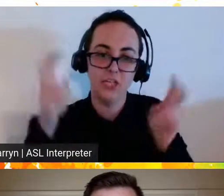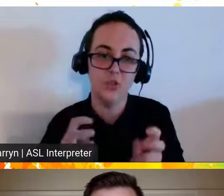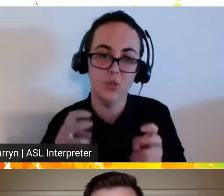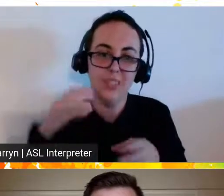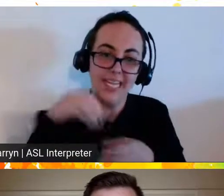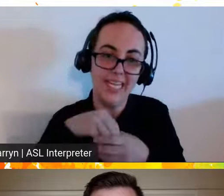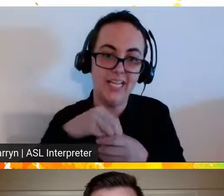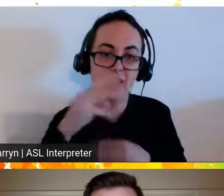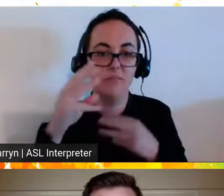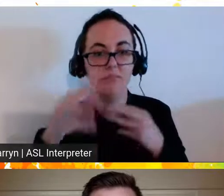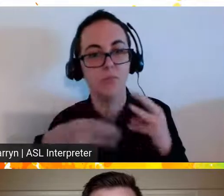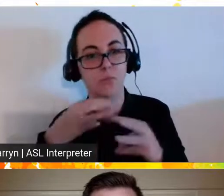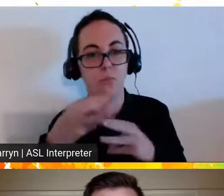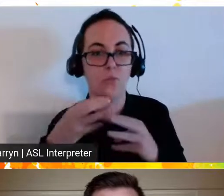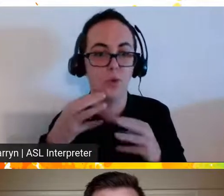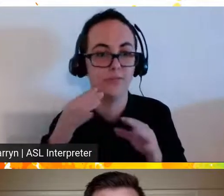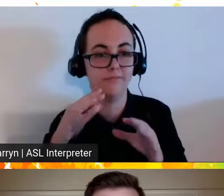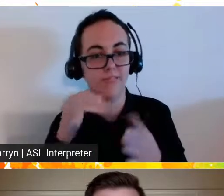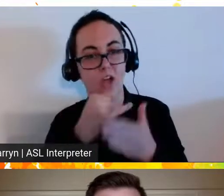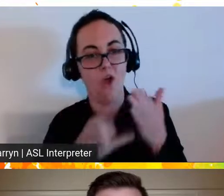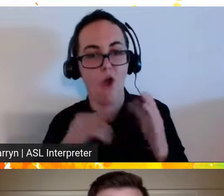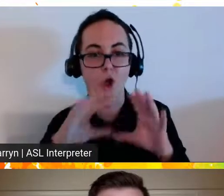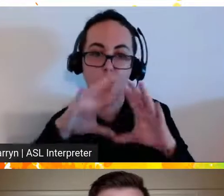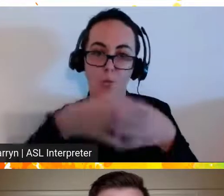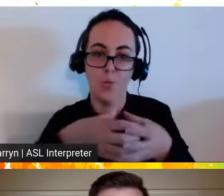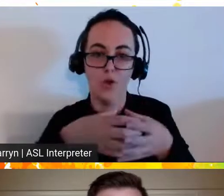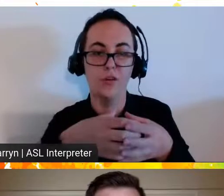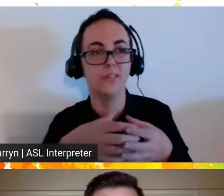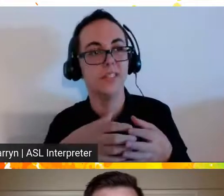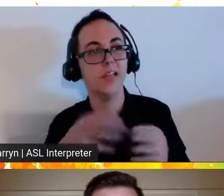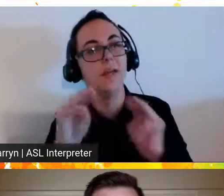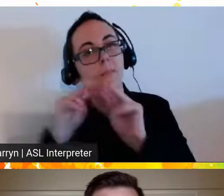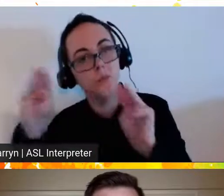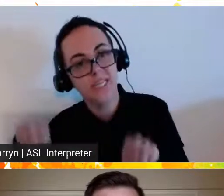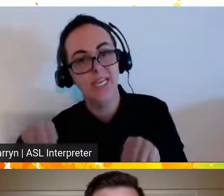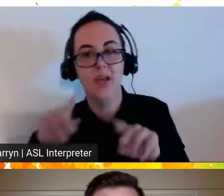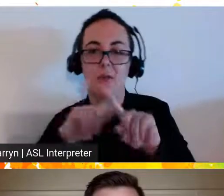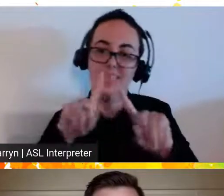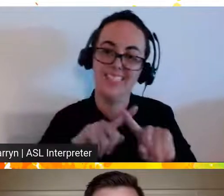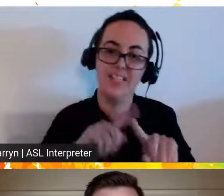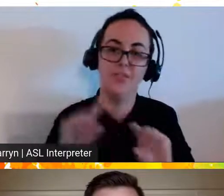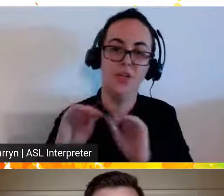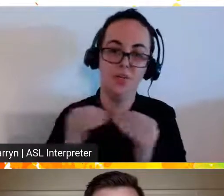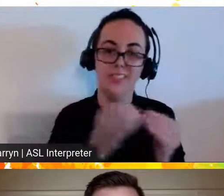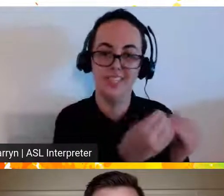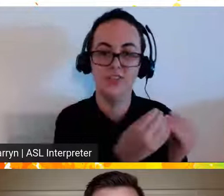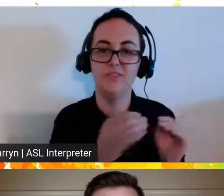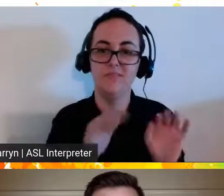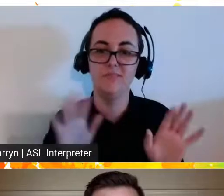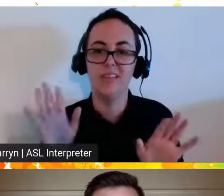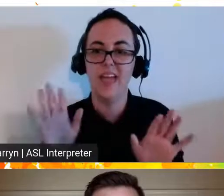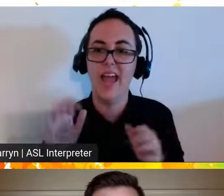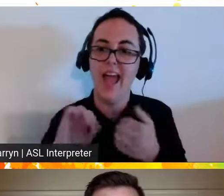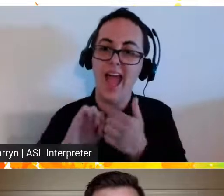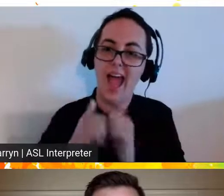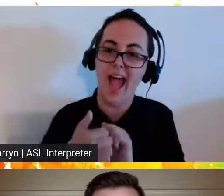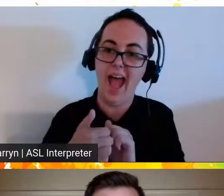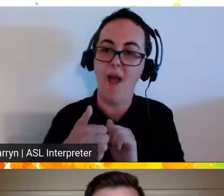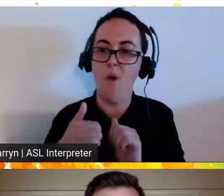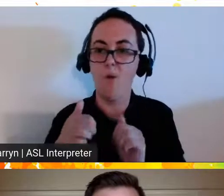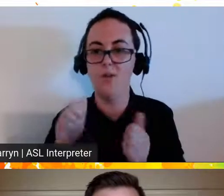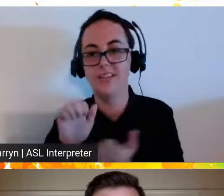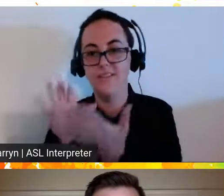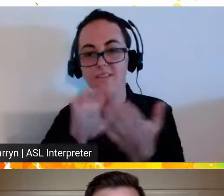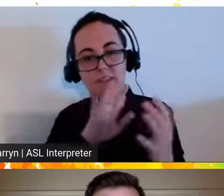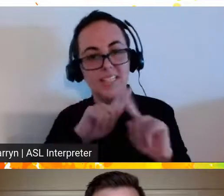both commercial galleries and museums and other institutions, are facing in the current day, and how certain institutions are responding.